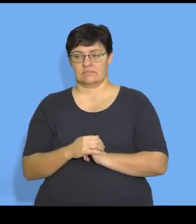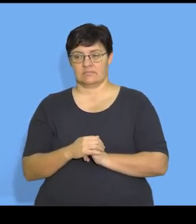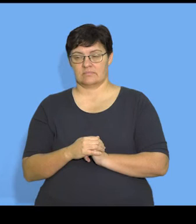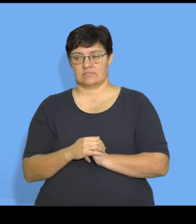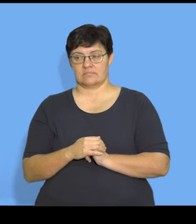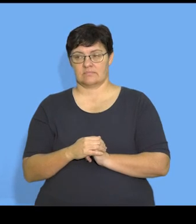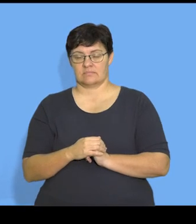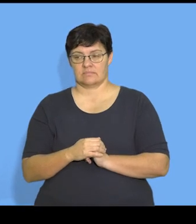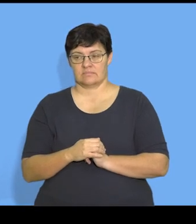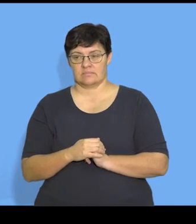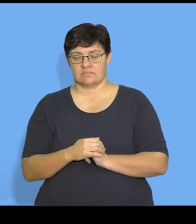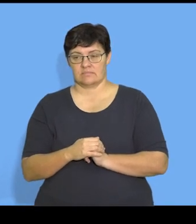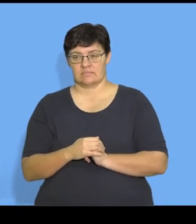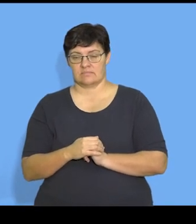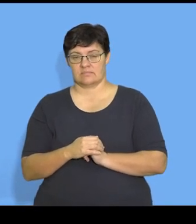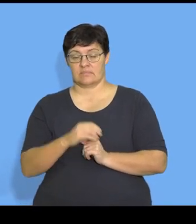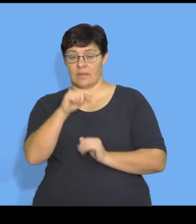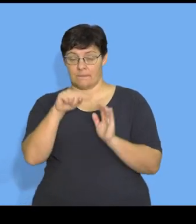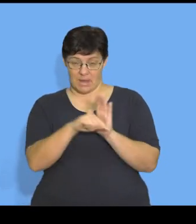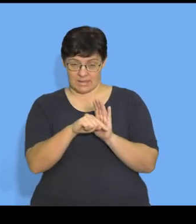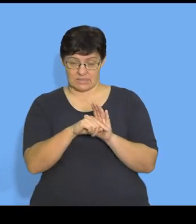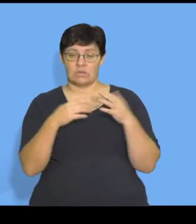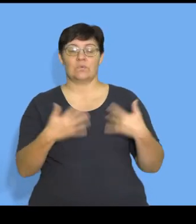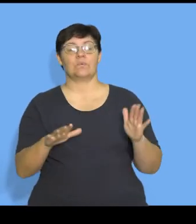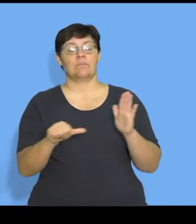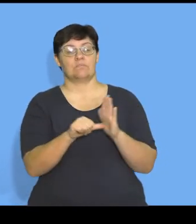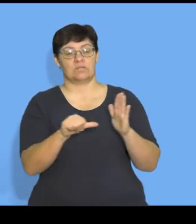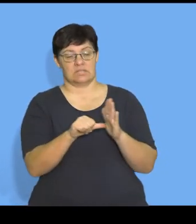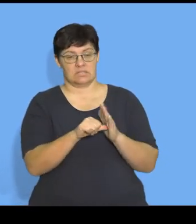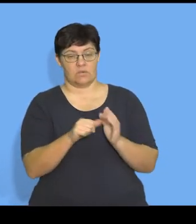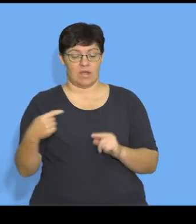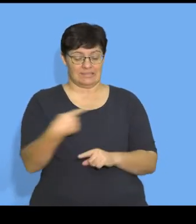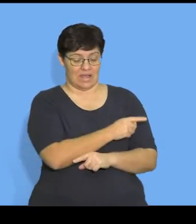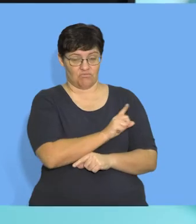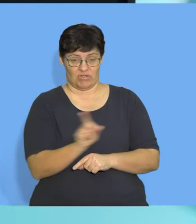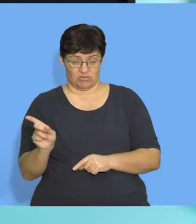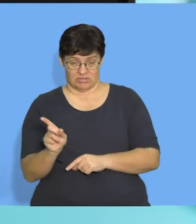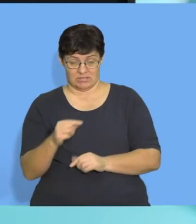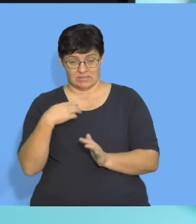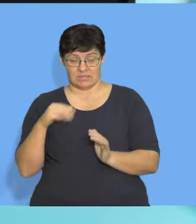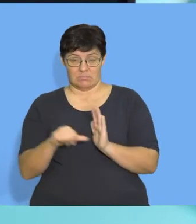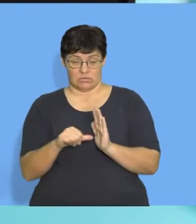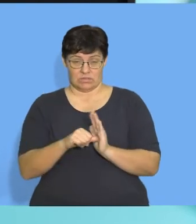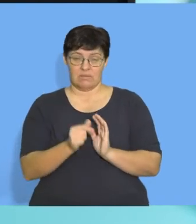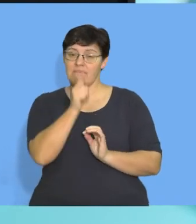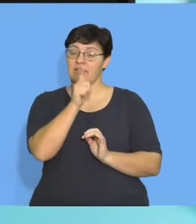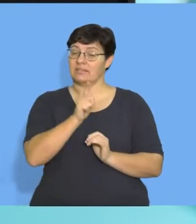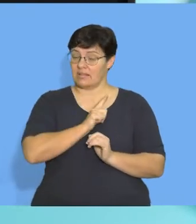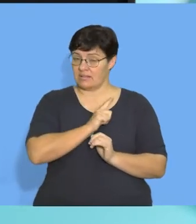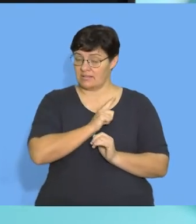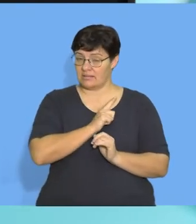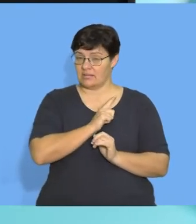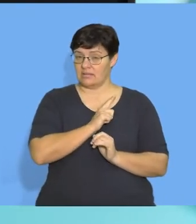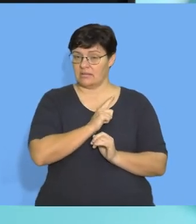70. That minus is important because it's direction. It's telling me that it's in